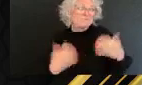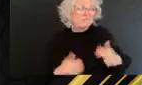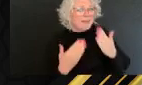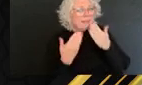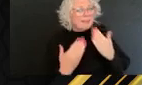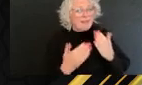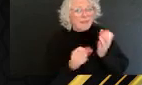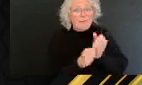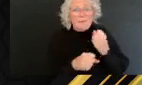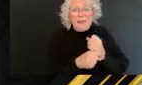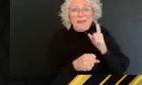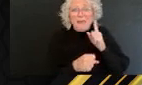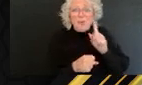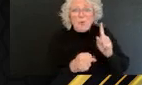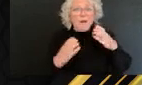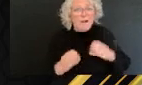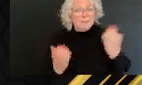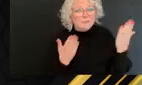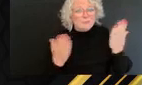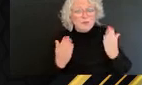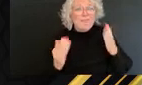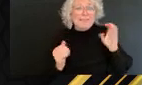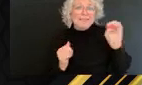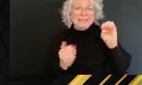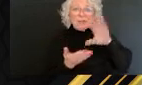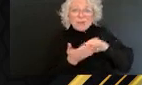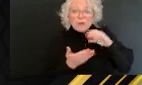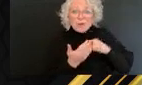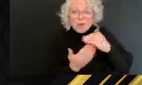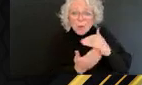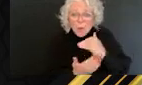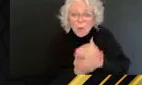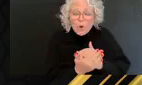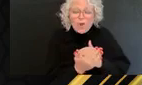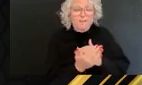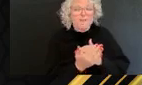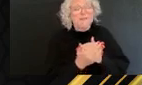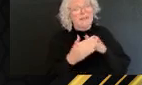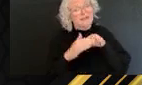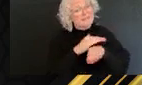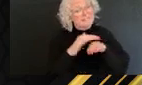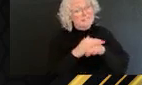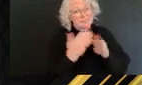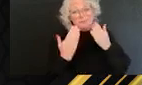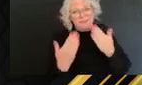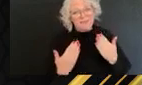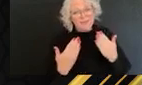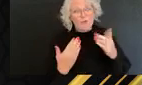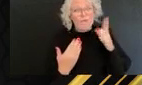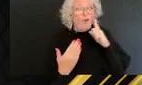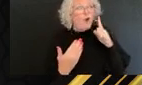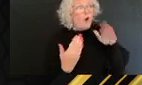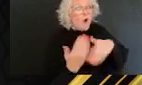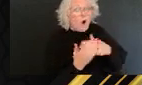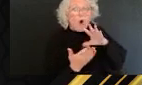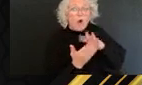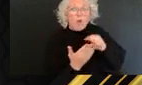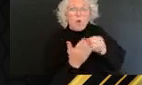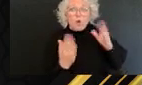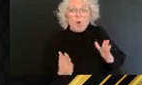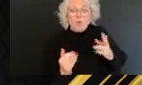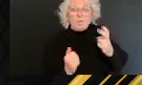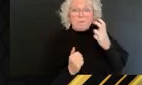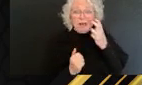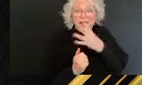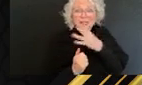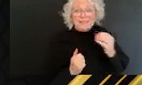thank you for making your customer service online learning course, your virtual platform, accessible to learners who are blind